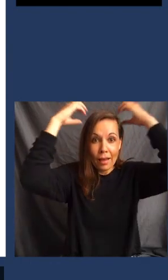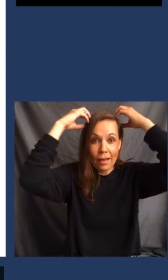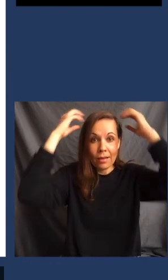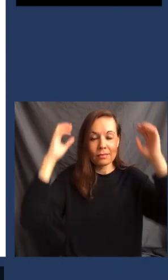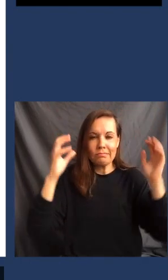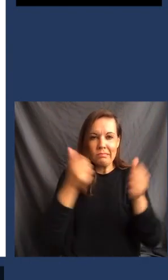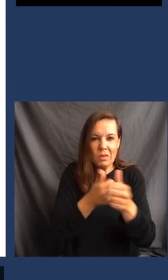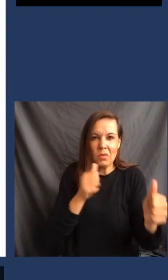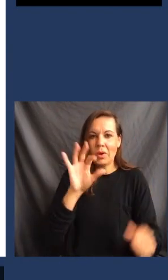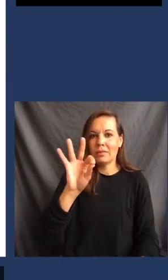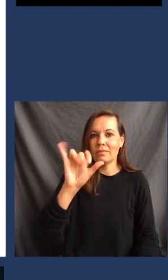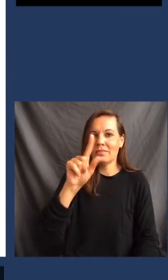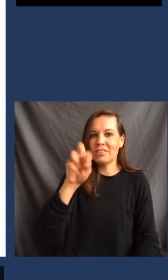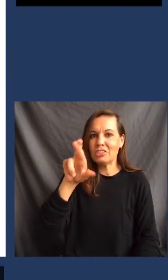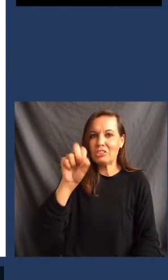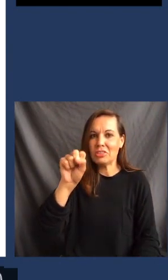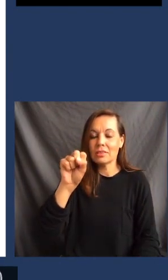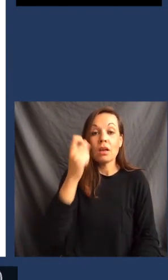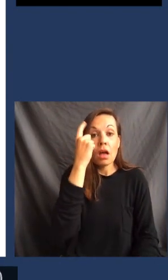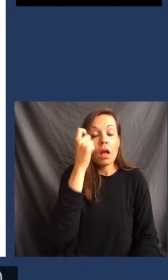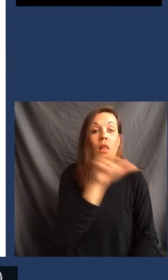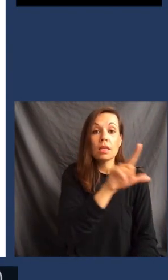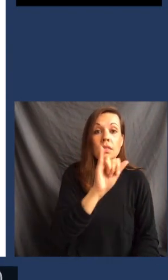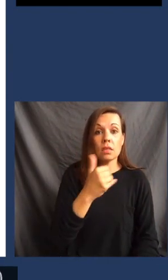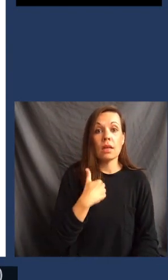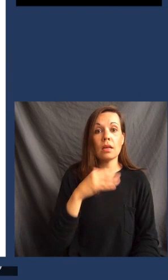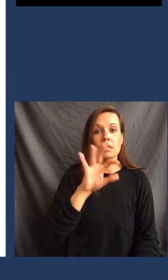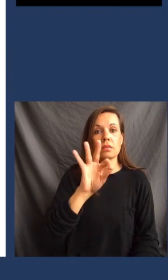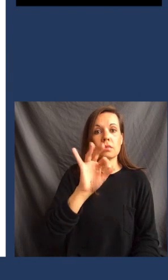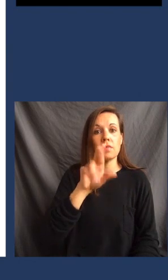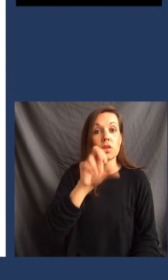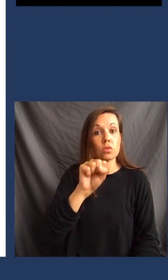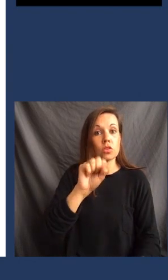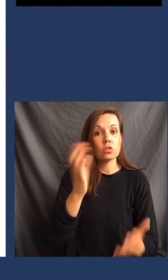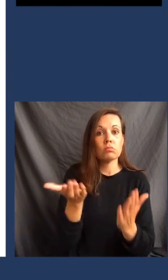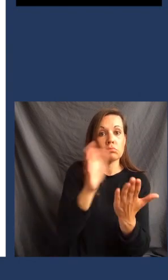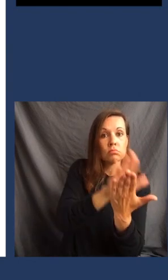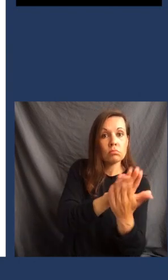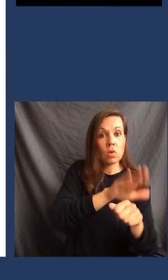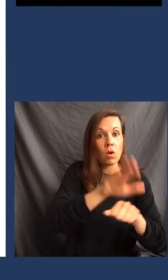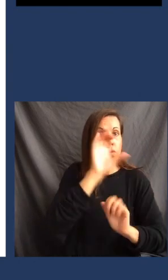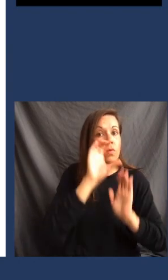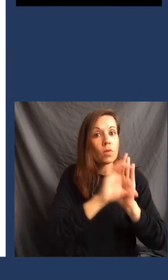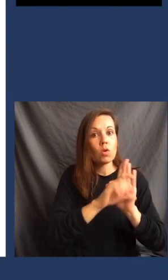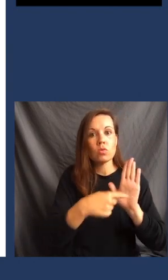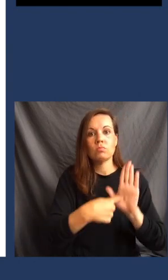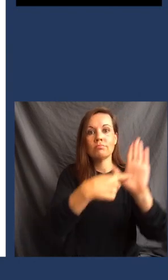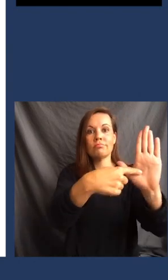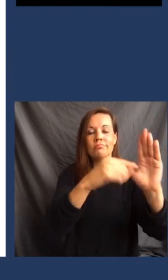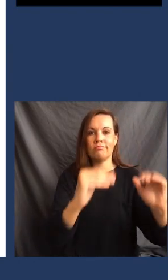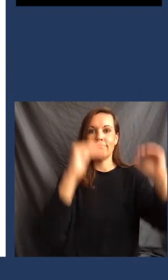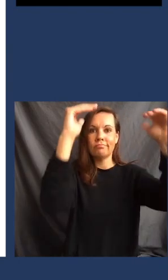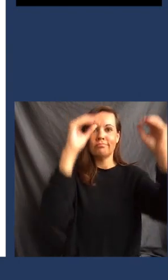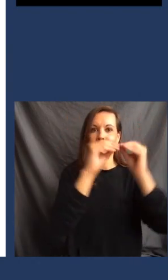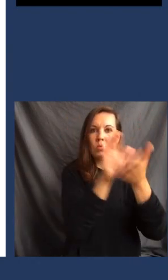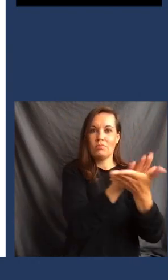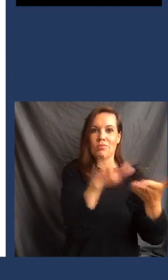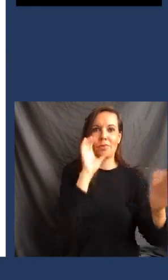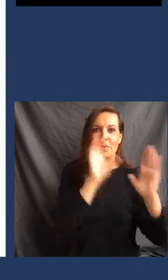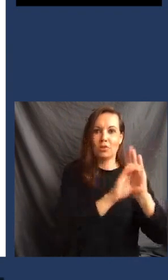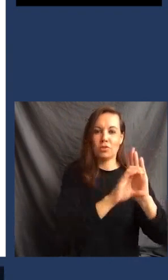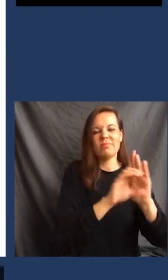LinkedIn also has some filters to help you adjust your photo as you're uploading it onto your profile. This can really help polish your